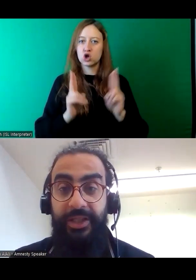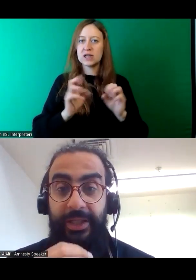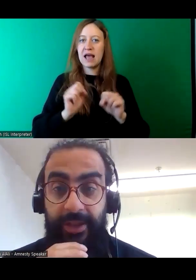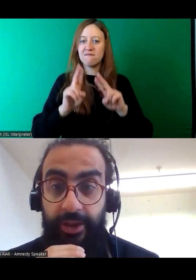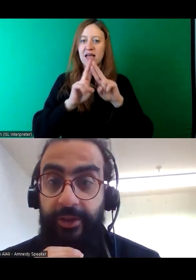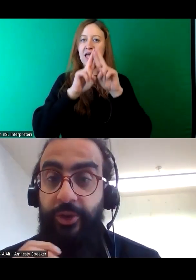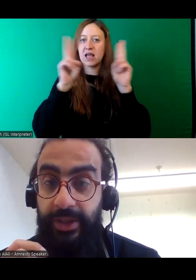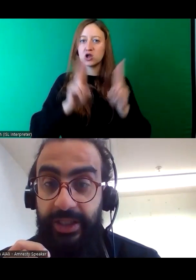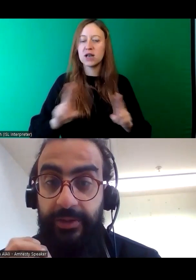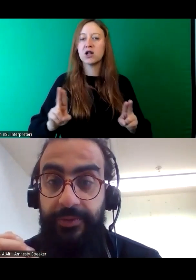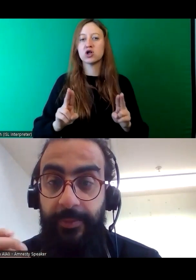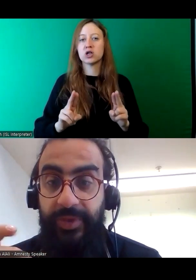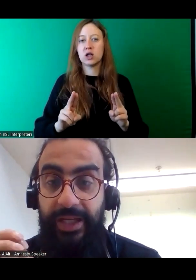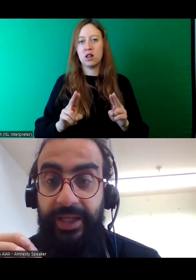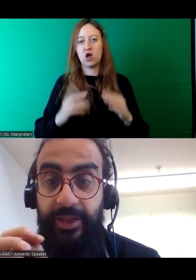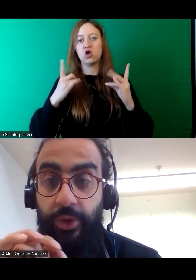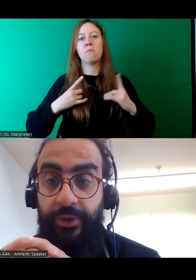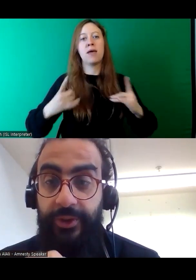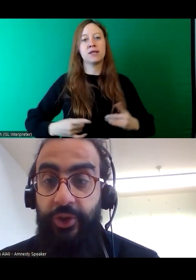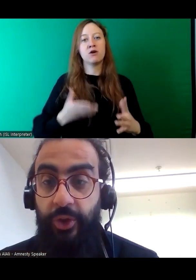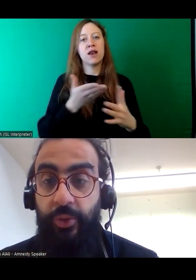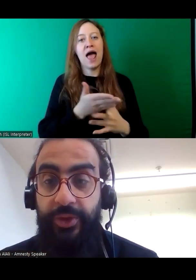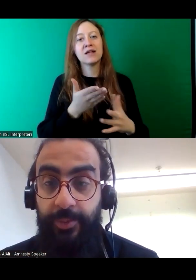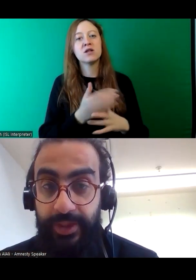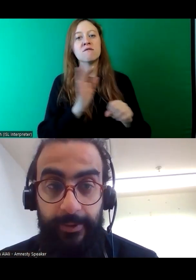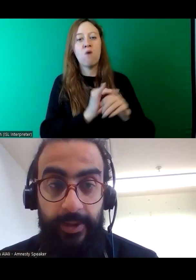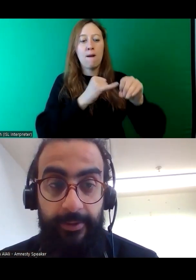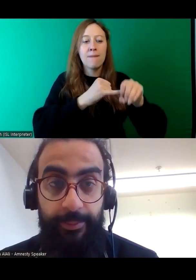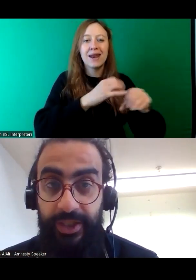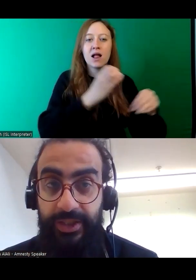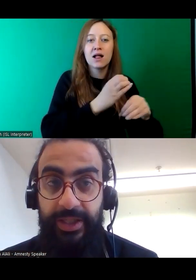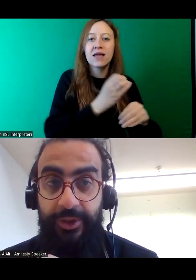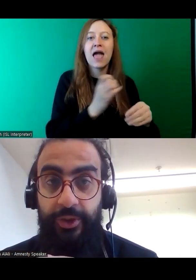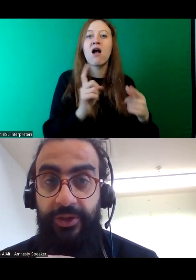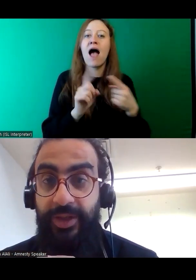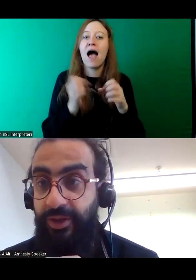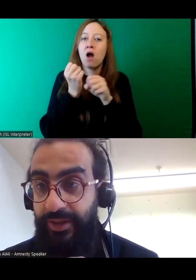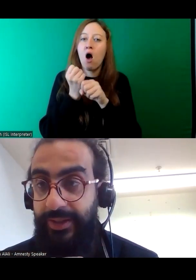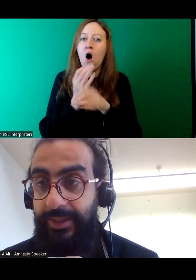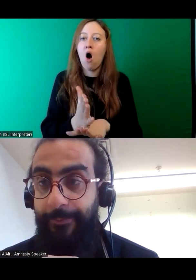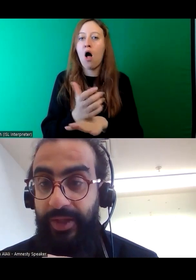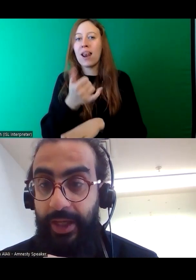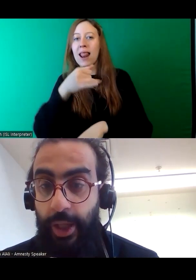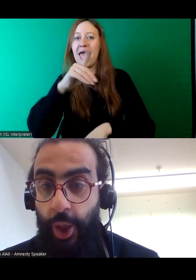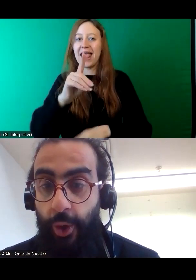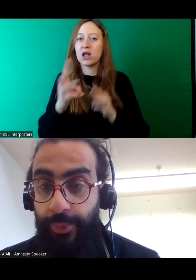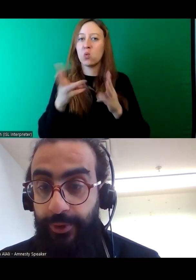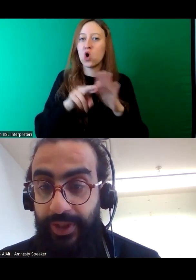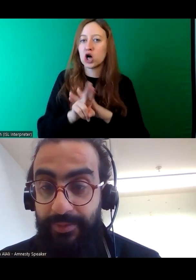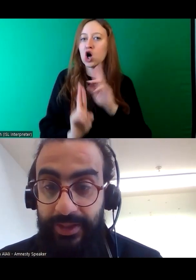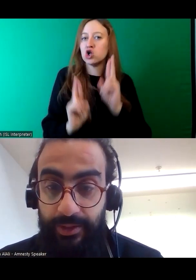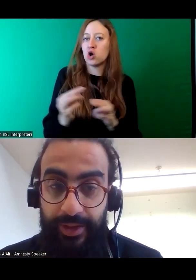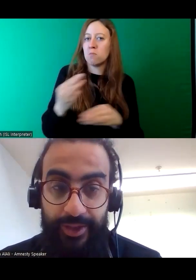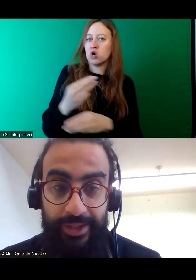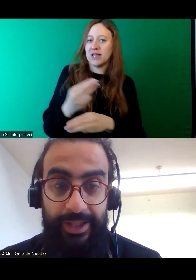to medical care, to relief, and aid workers should always be protected and shouldn't be targeted.